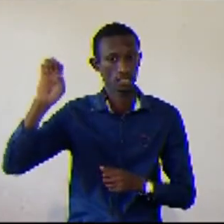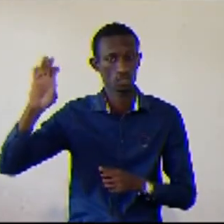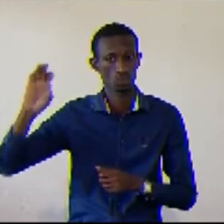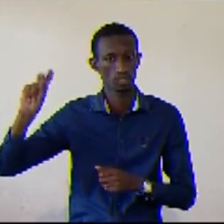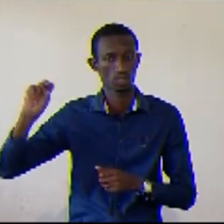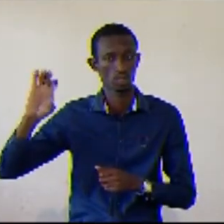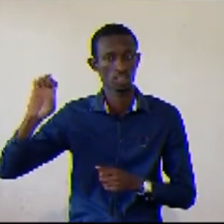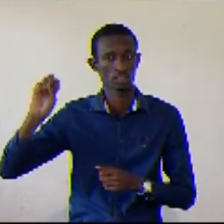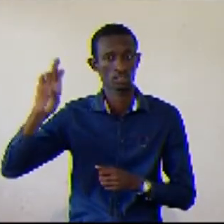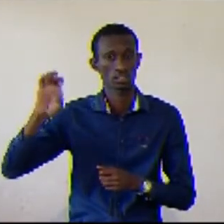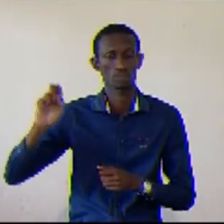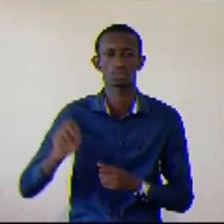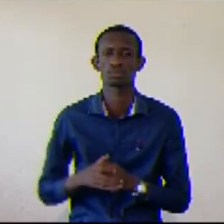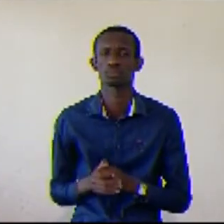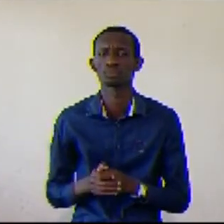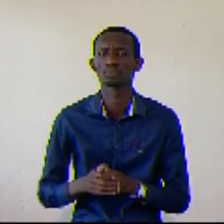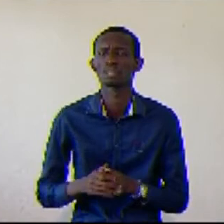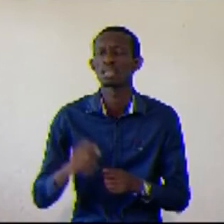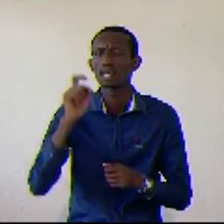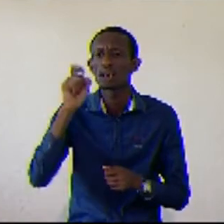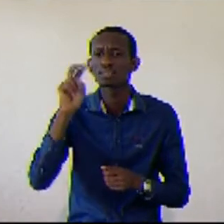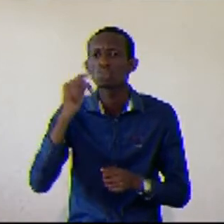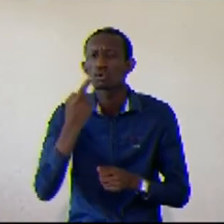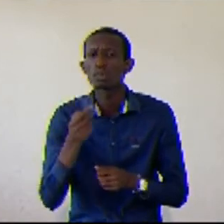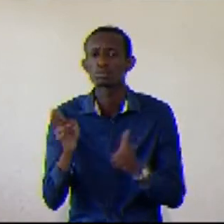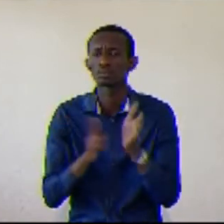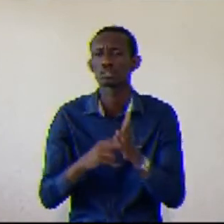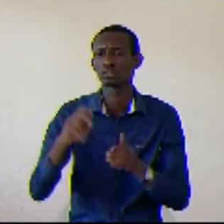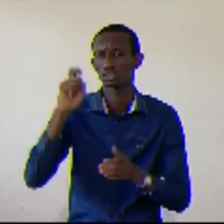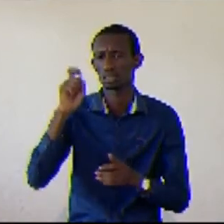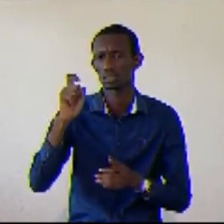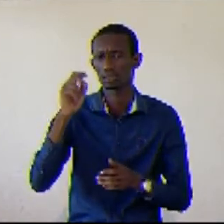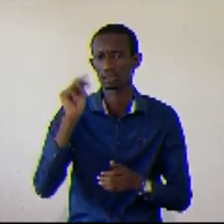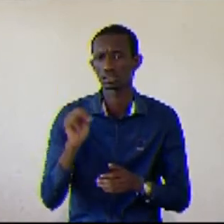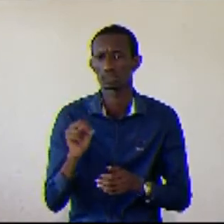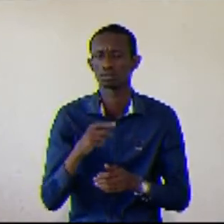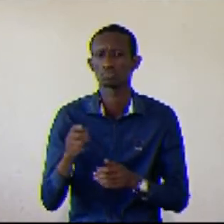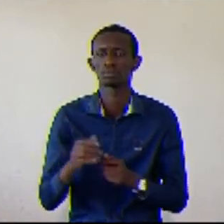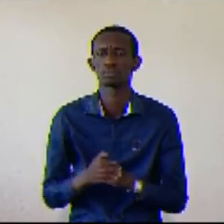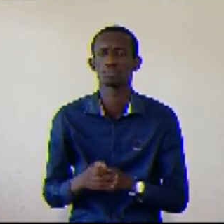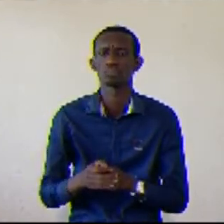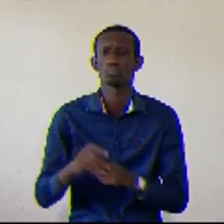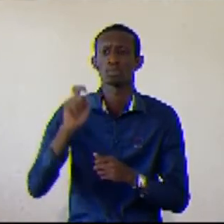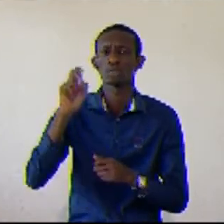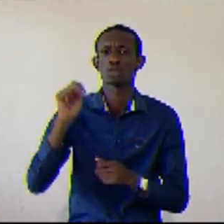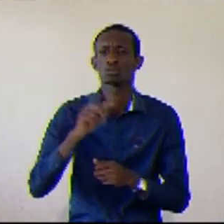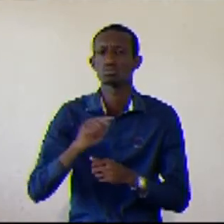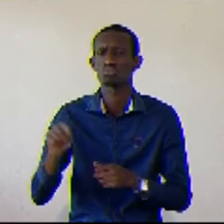to xn minus f of xn divided by f derivative of xn, is converging